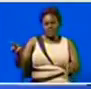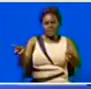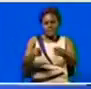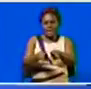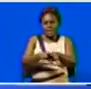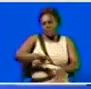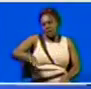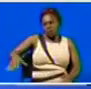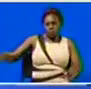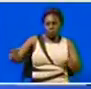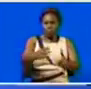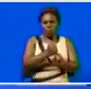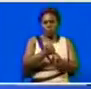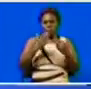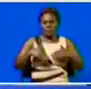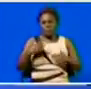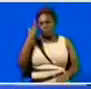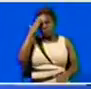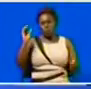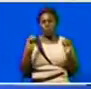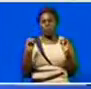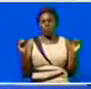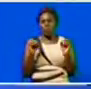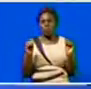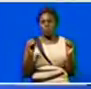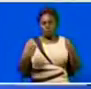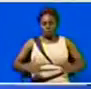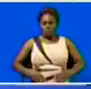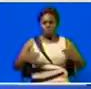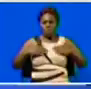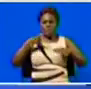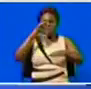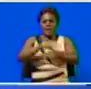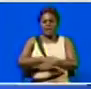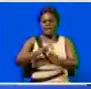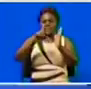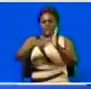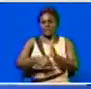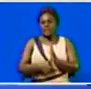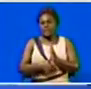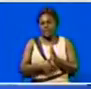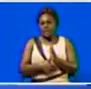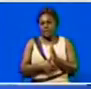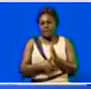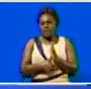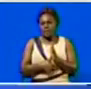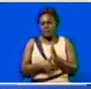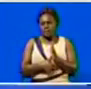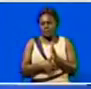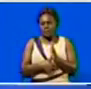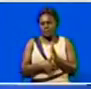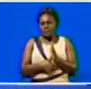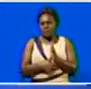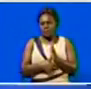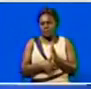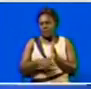was abducted by unknown people, and his body was found dumped at the Oldonyo Sabok